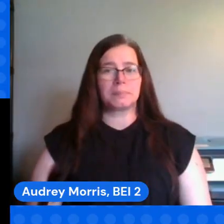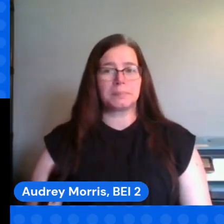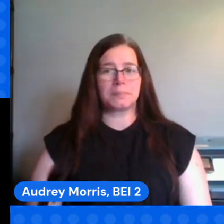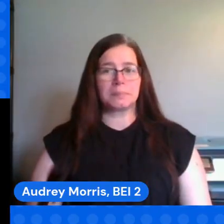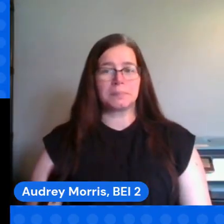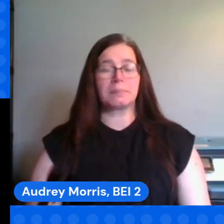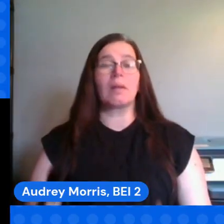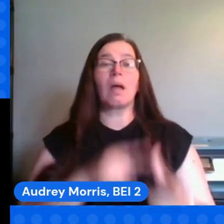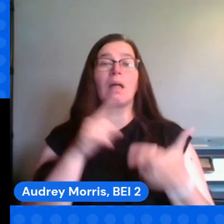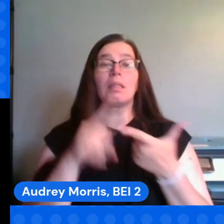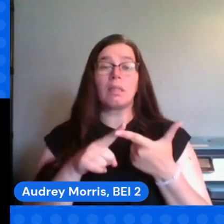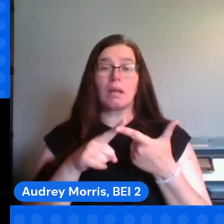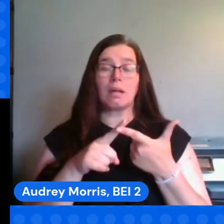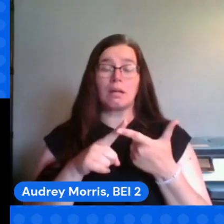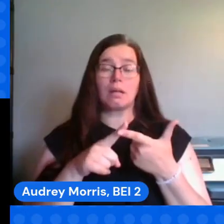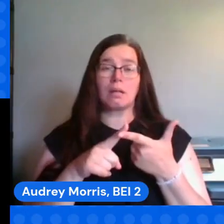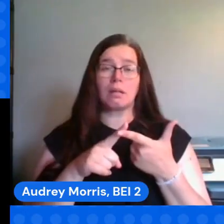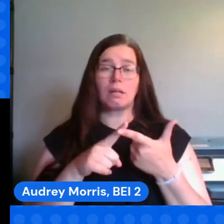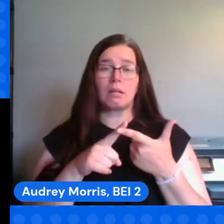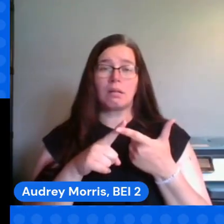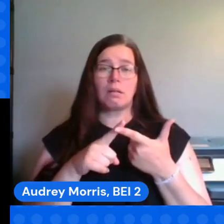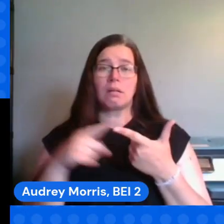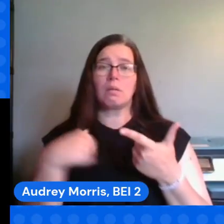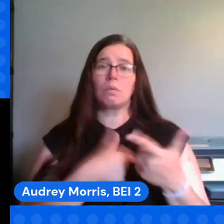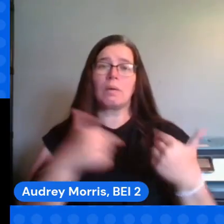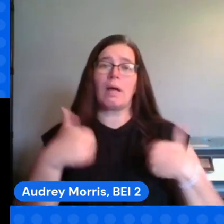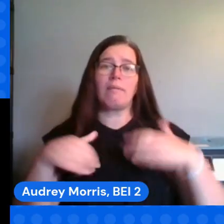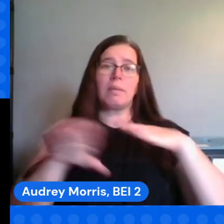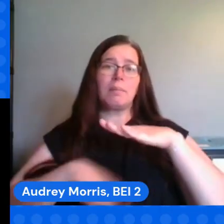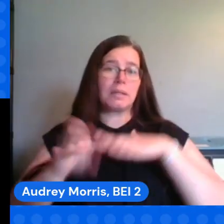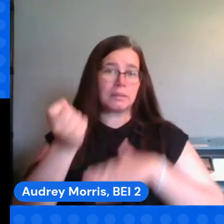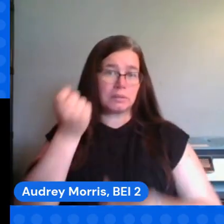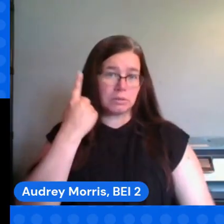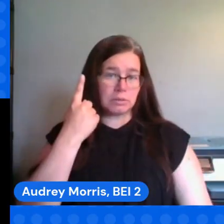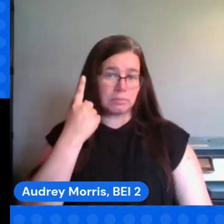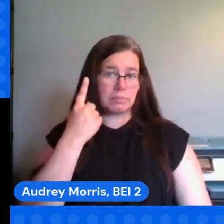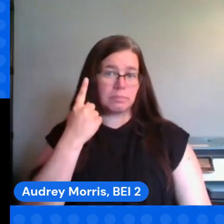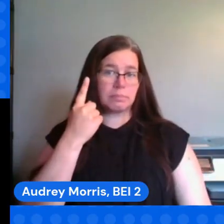All right, and so we're going with the basic assumption that,